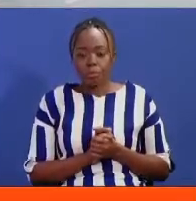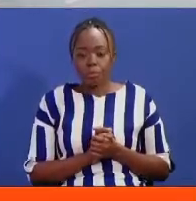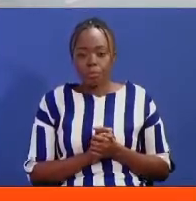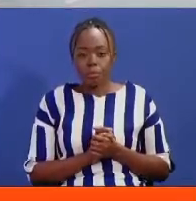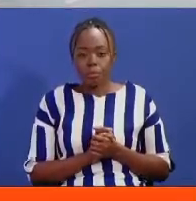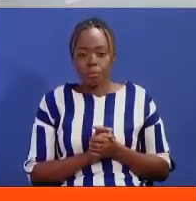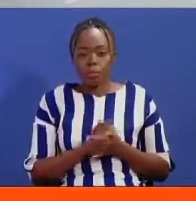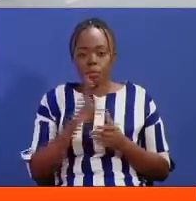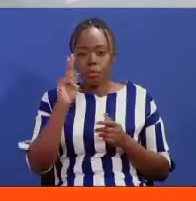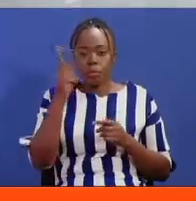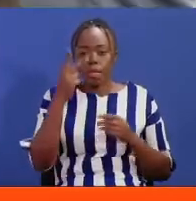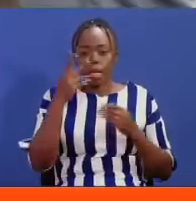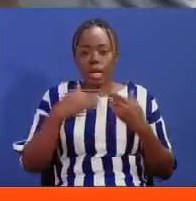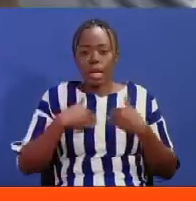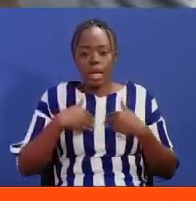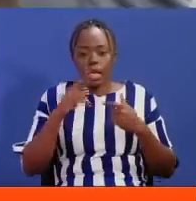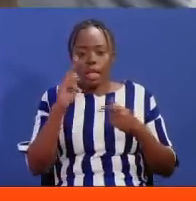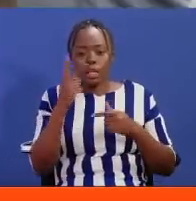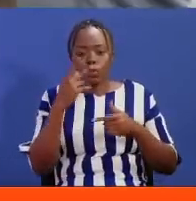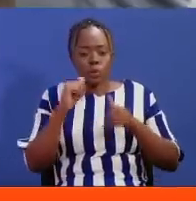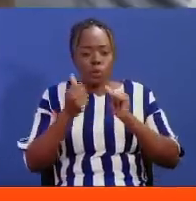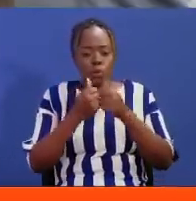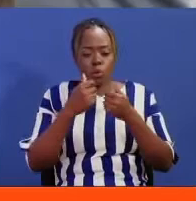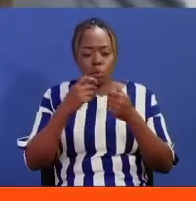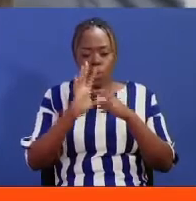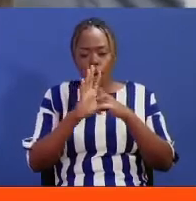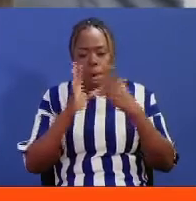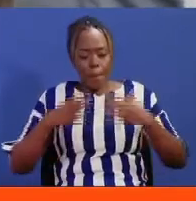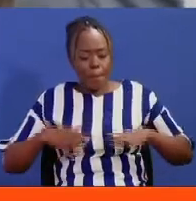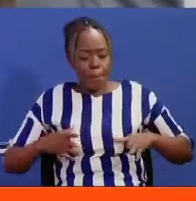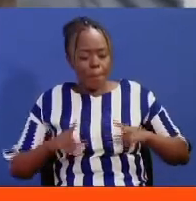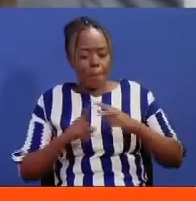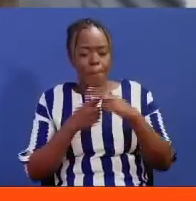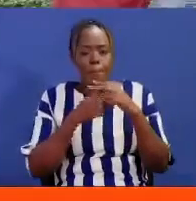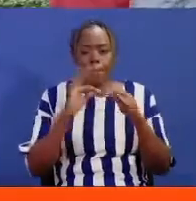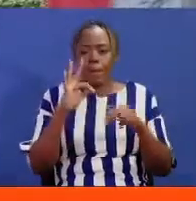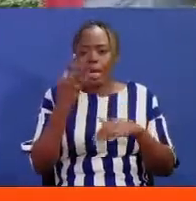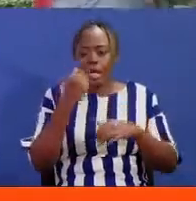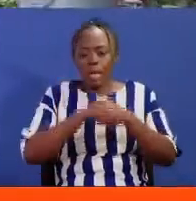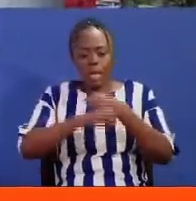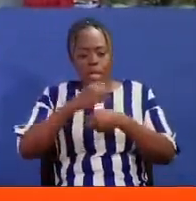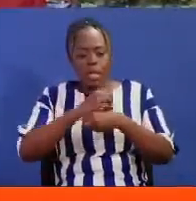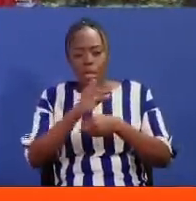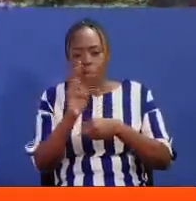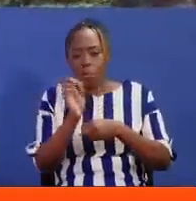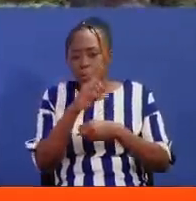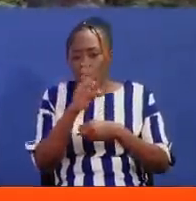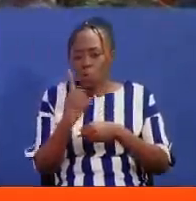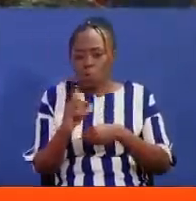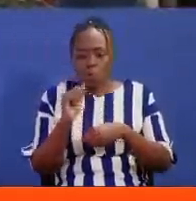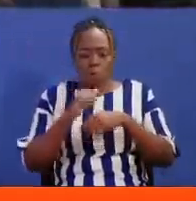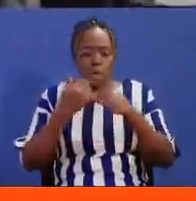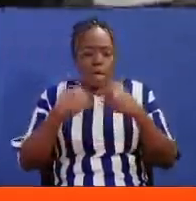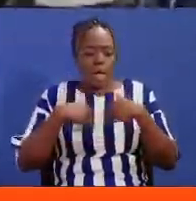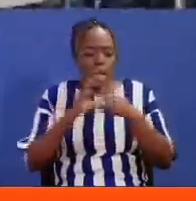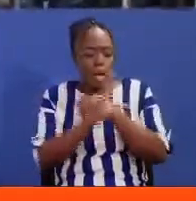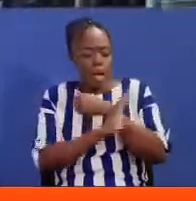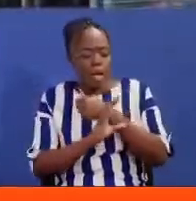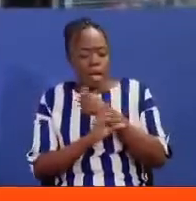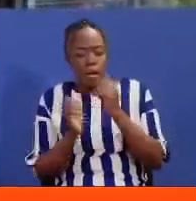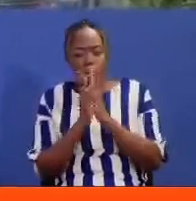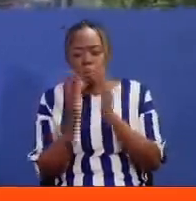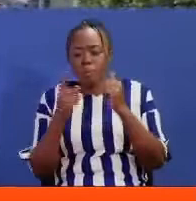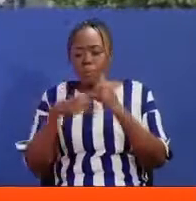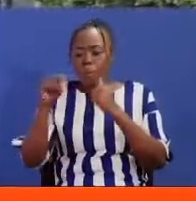In Kenya, the race to immunize its citizens started in 3rd March 2021 when the country received over 1 million